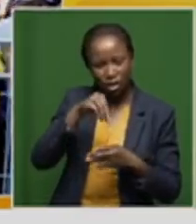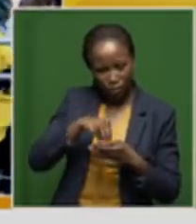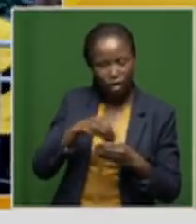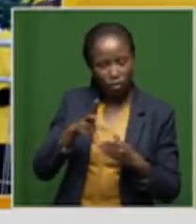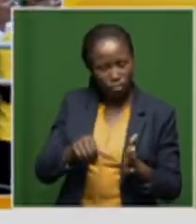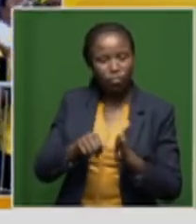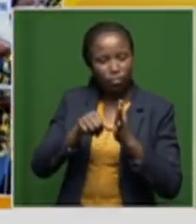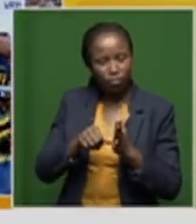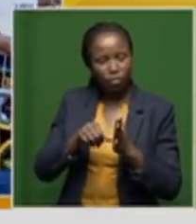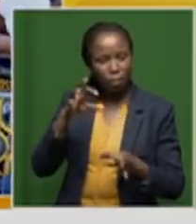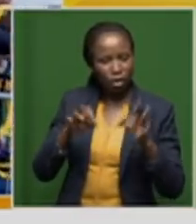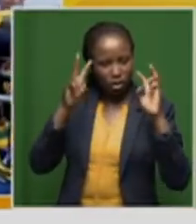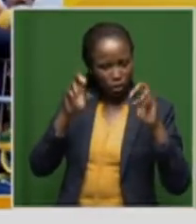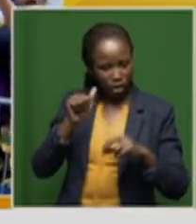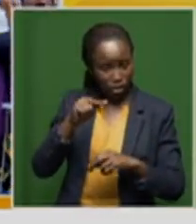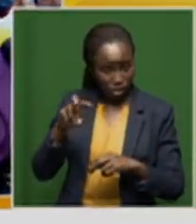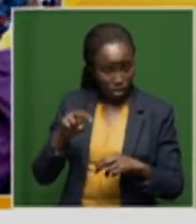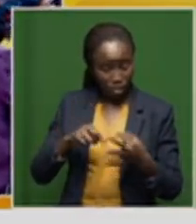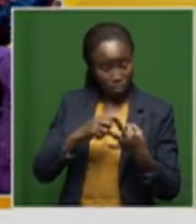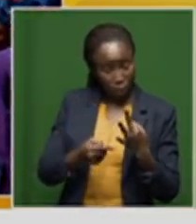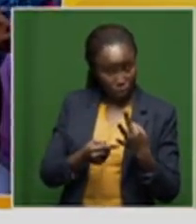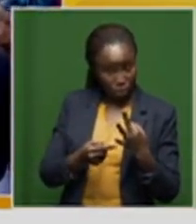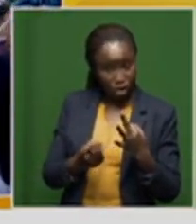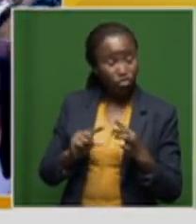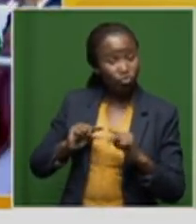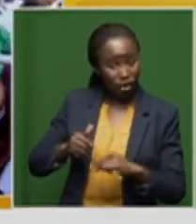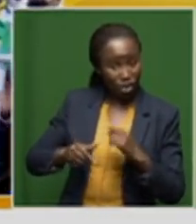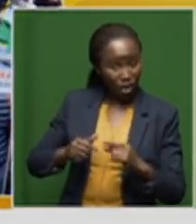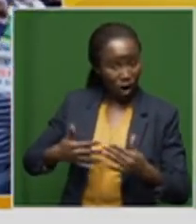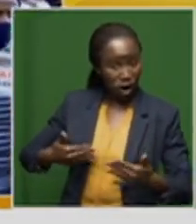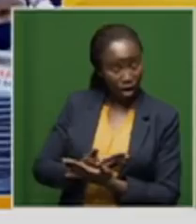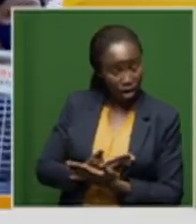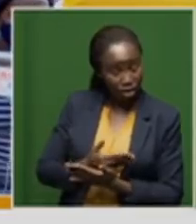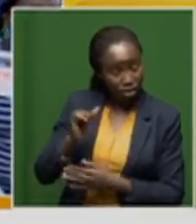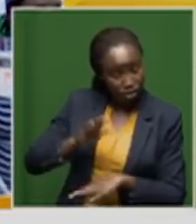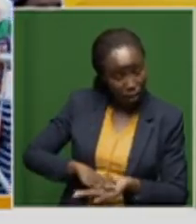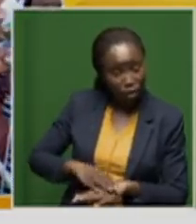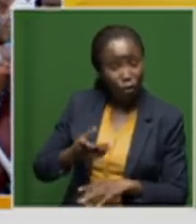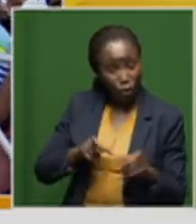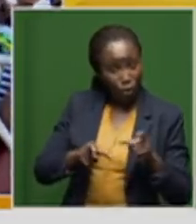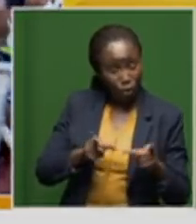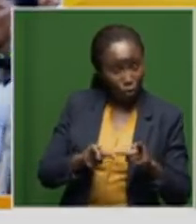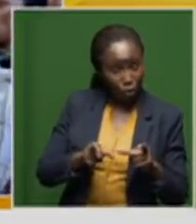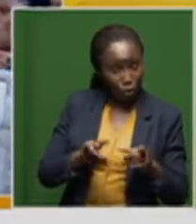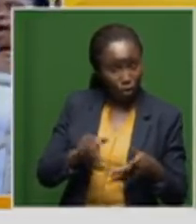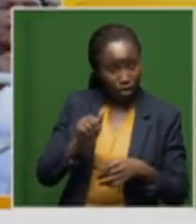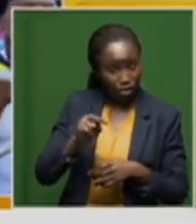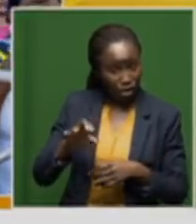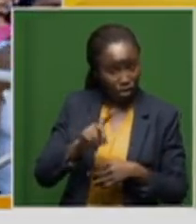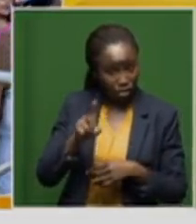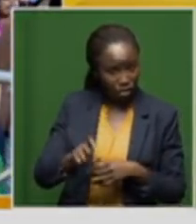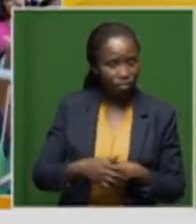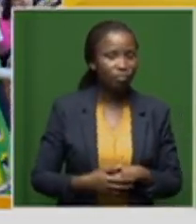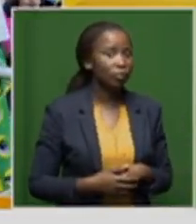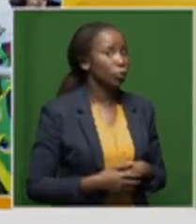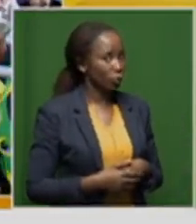of the ANC today? Are they a generation that has missed its time? in governing the governing party? A tricky question